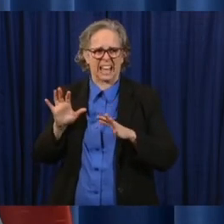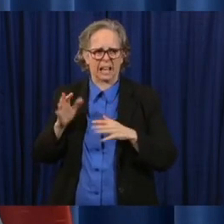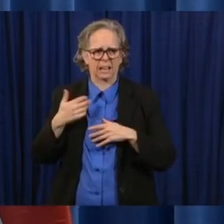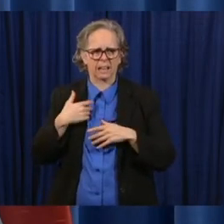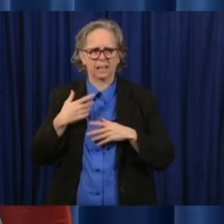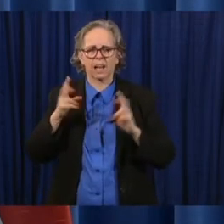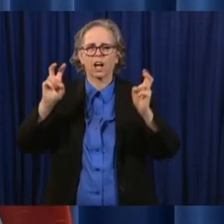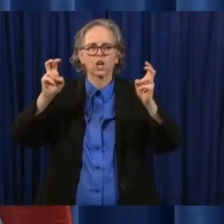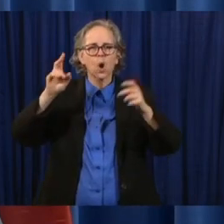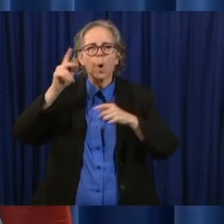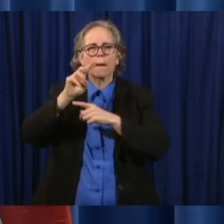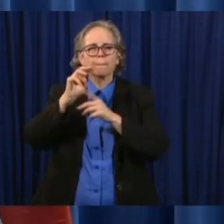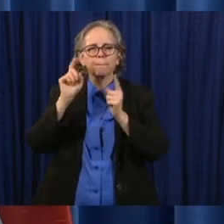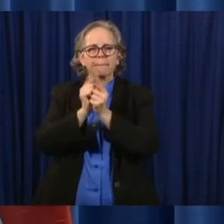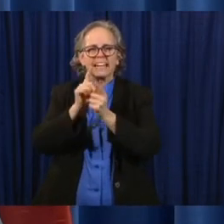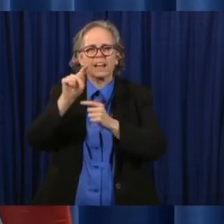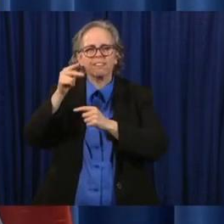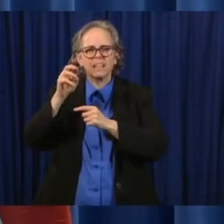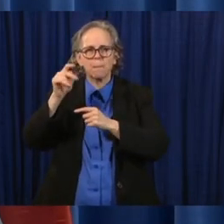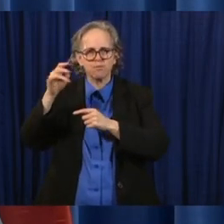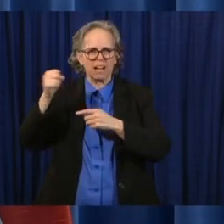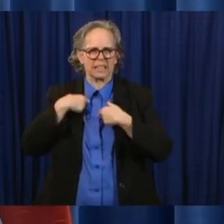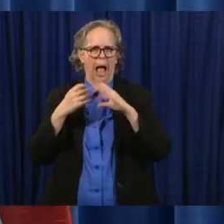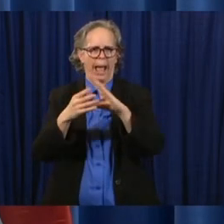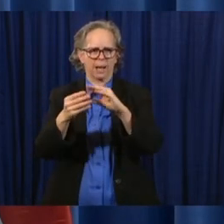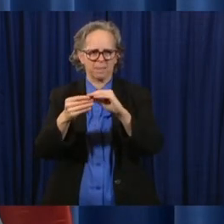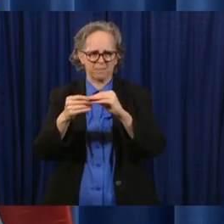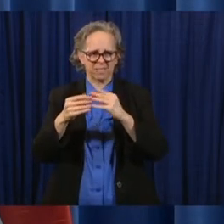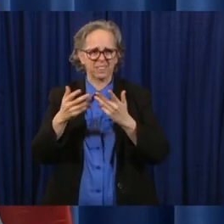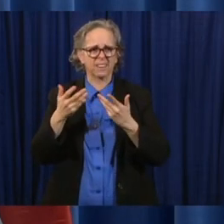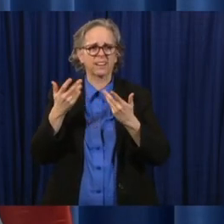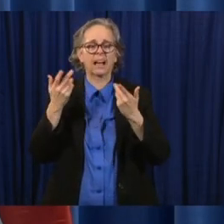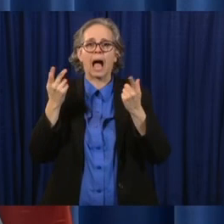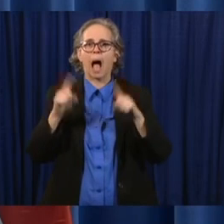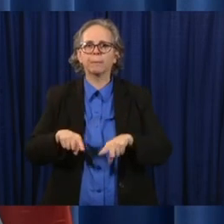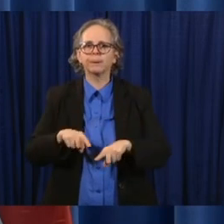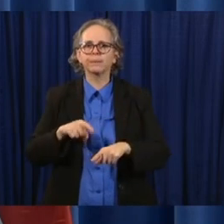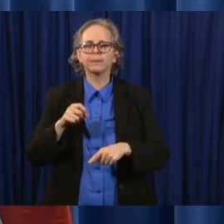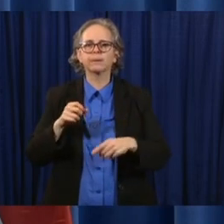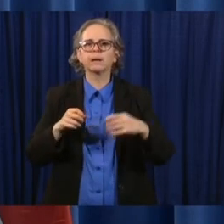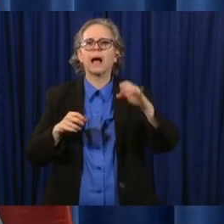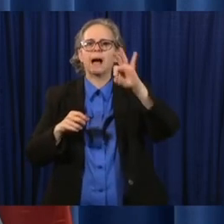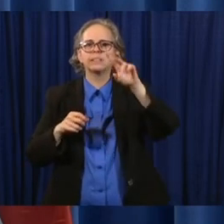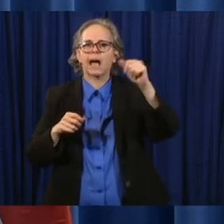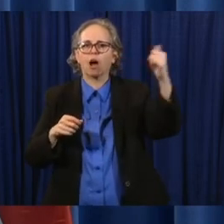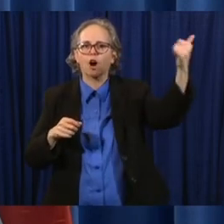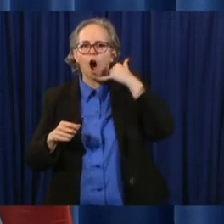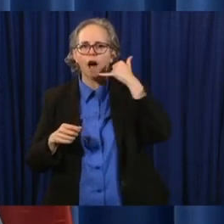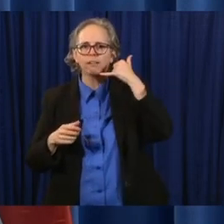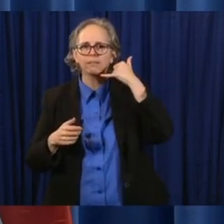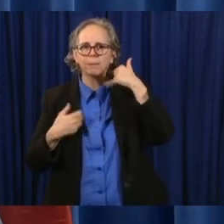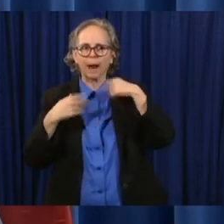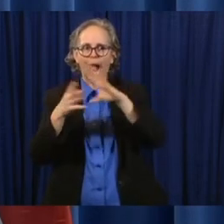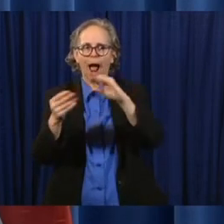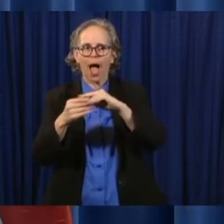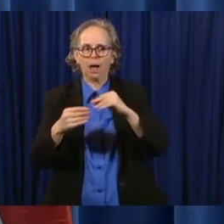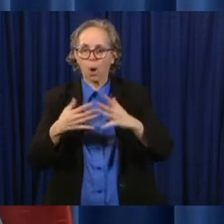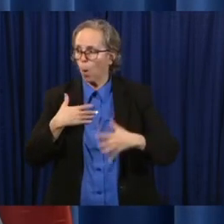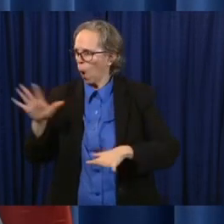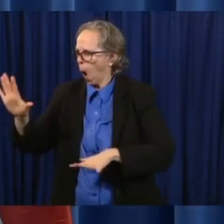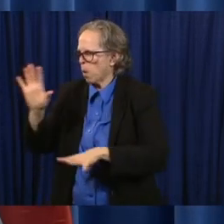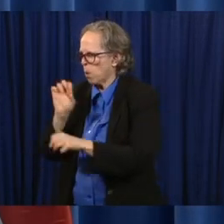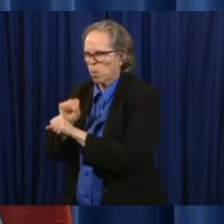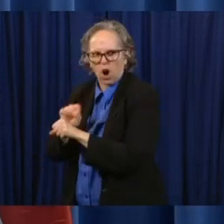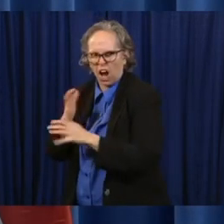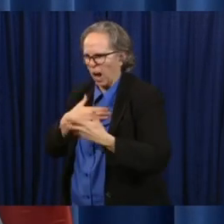FDA. They told me they were working on it. I know there was the particular company involved, I was told, made an amendment or